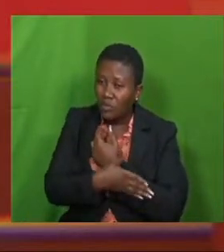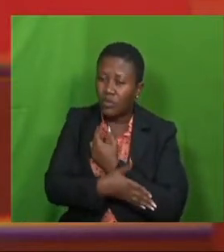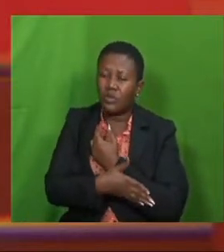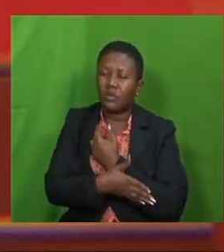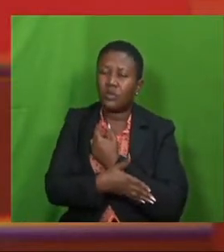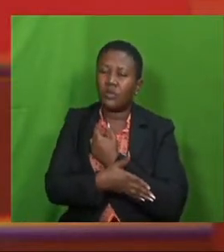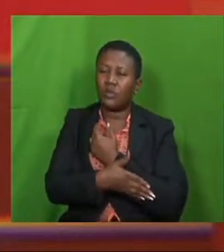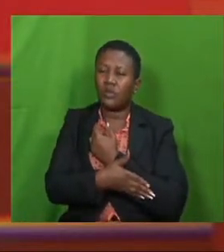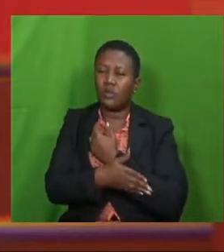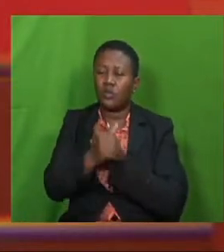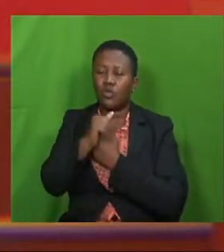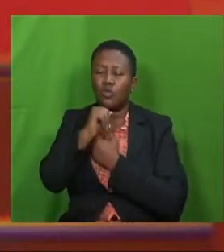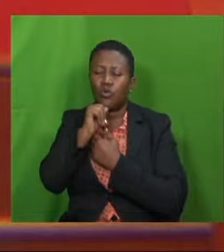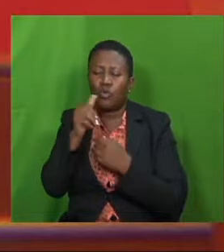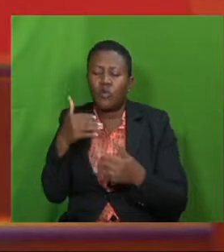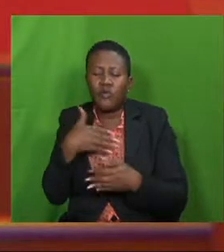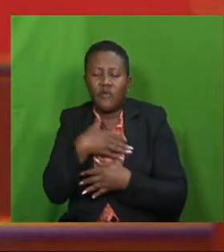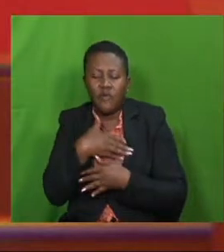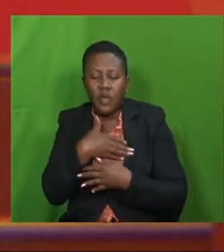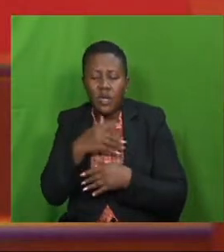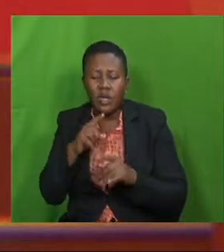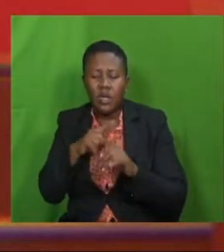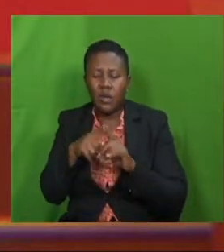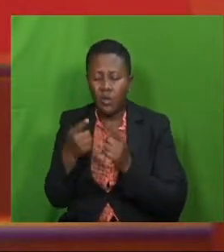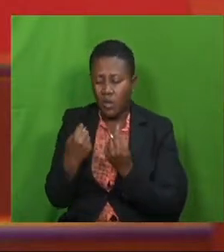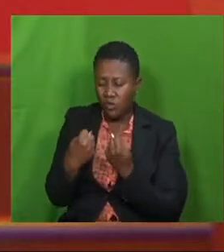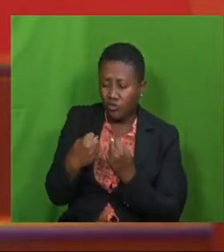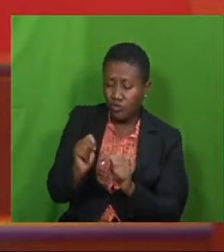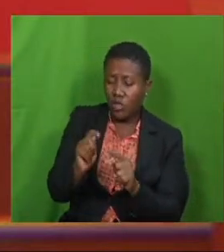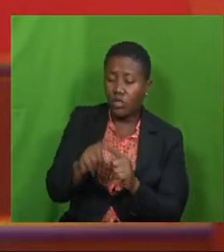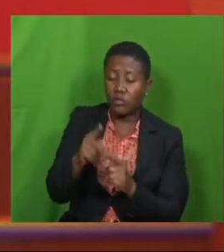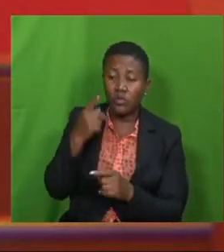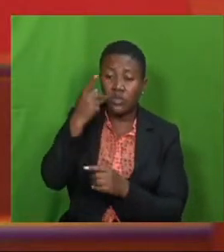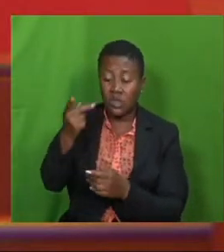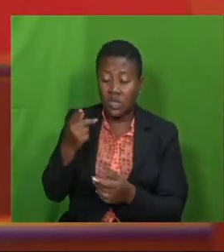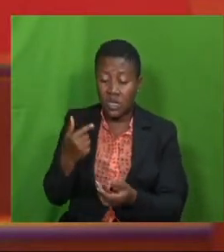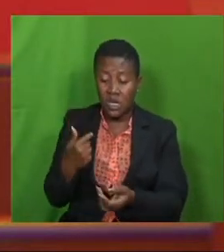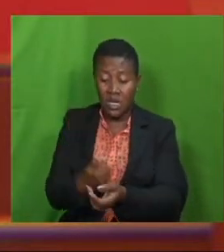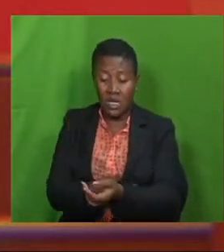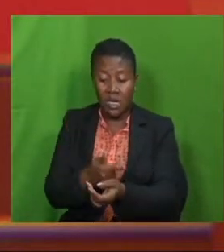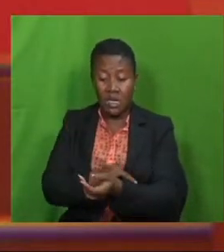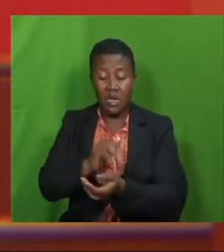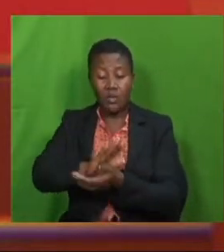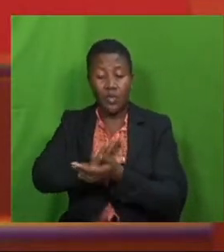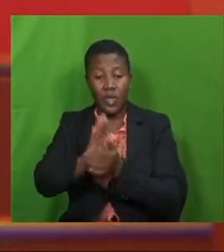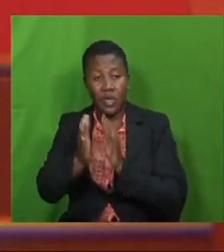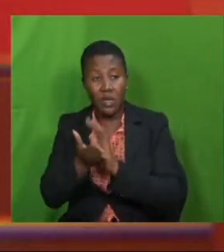rather be determined to see Ghana through these difficulties.